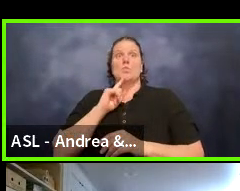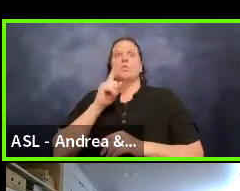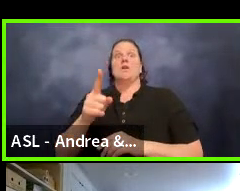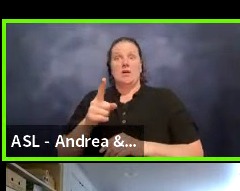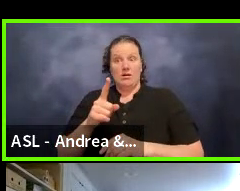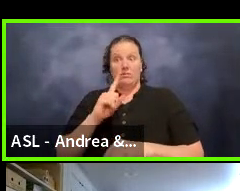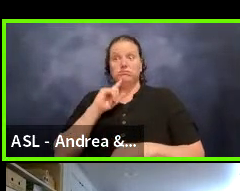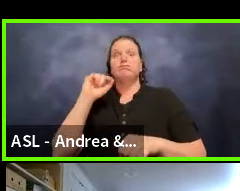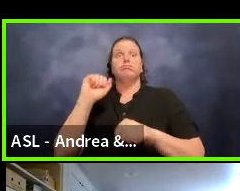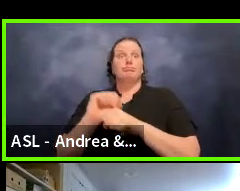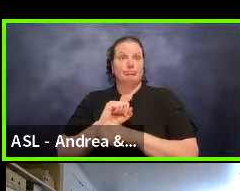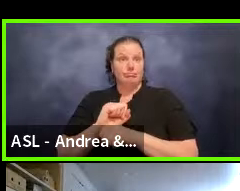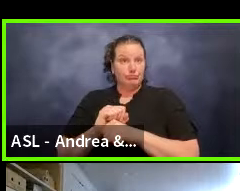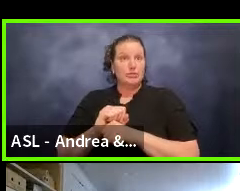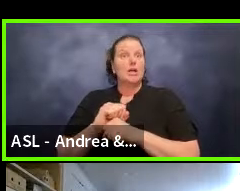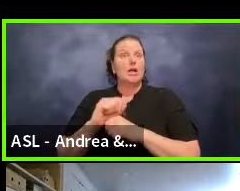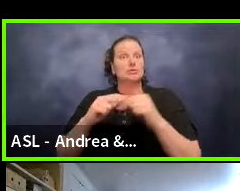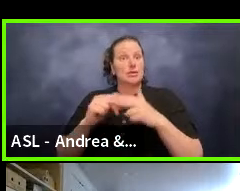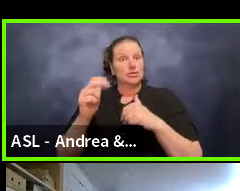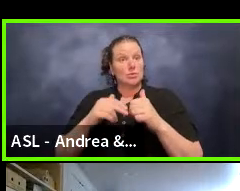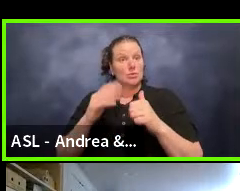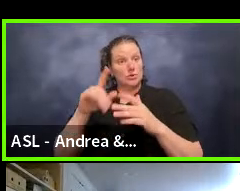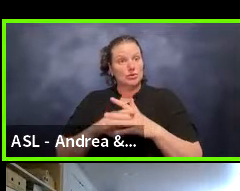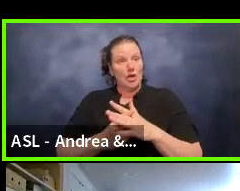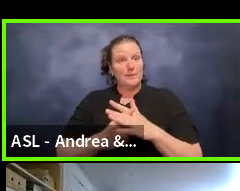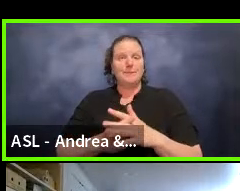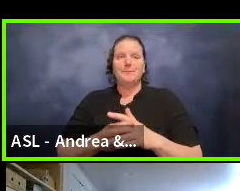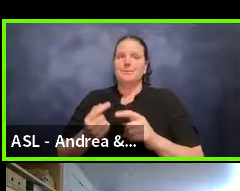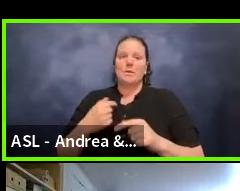construction starting. So we cannot